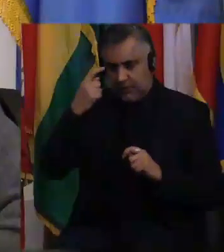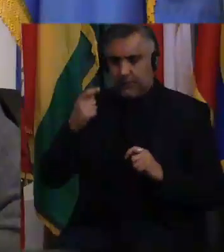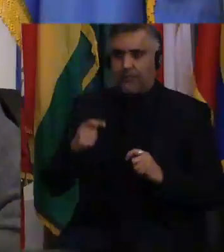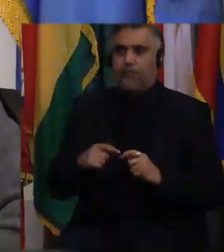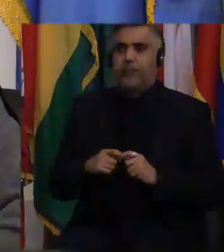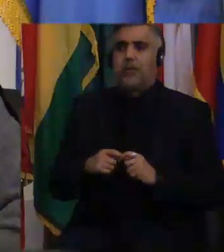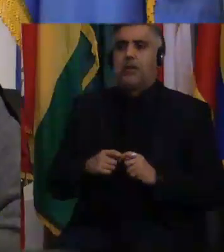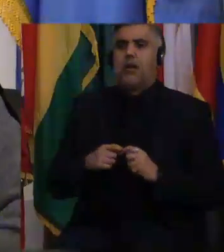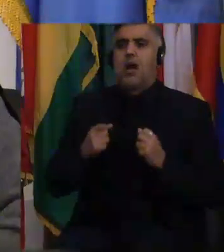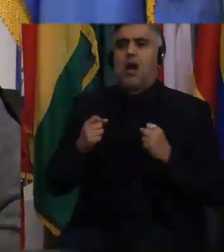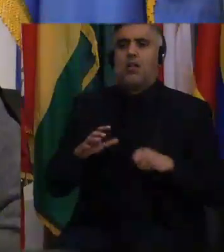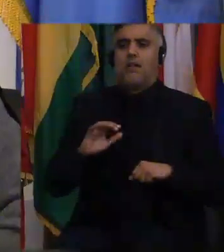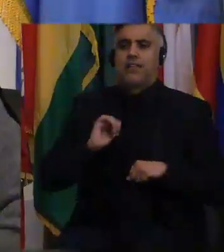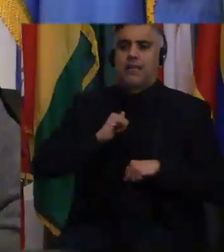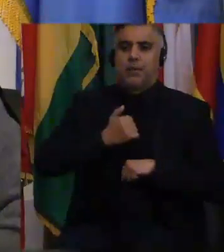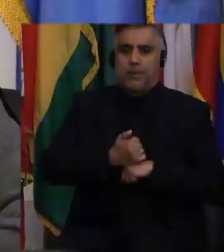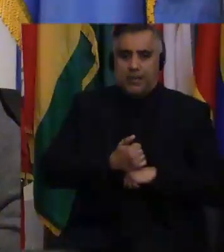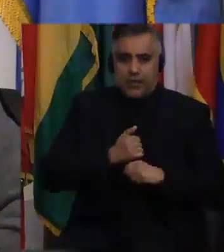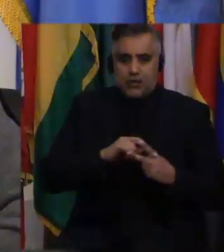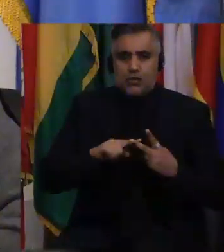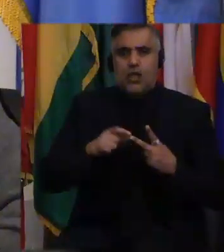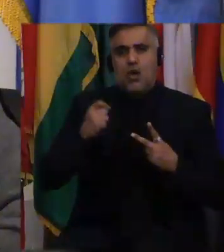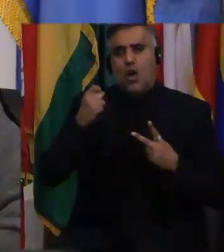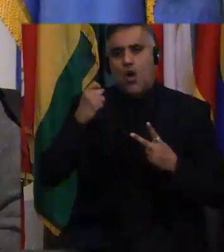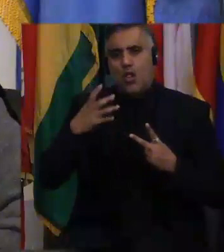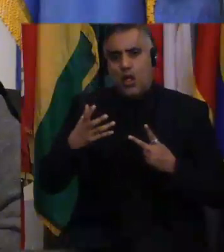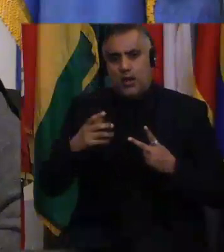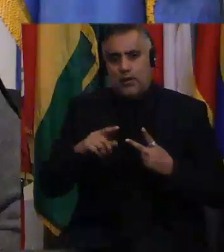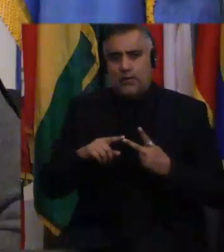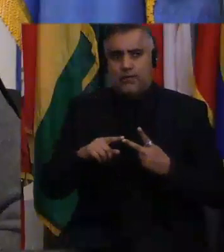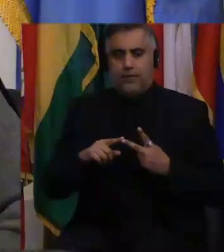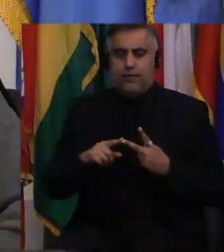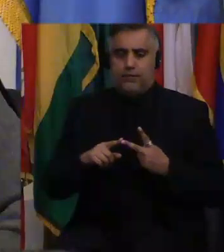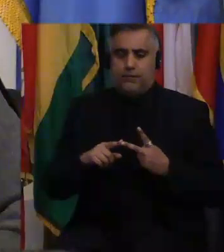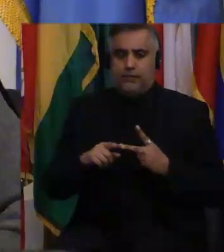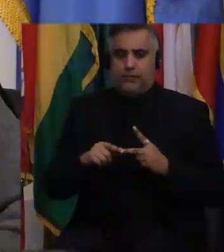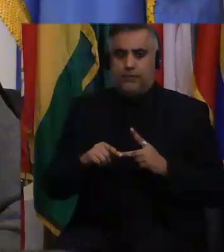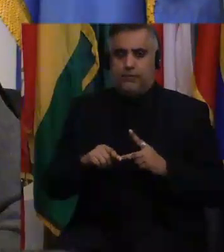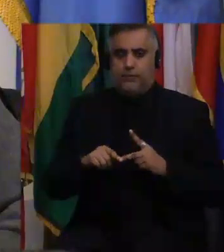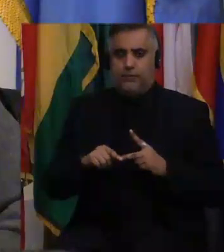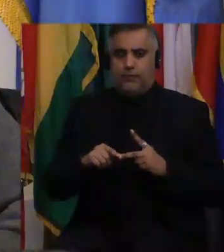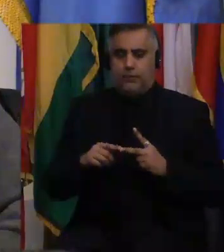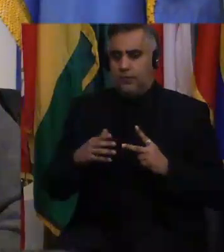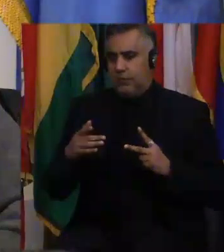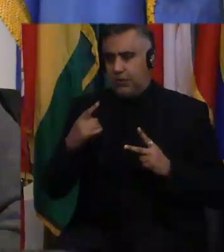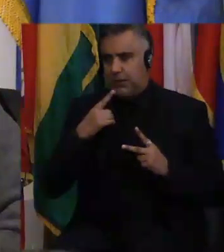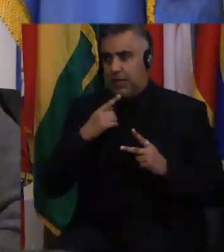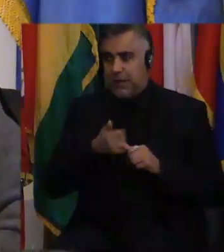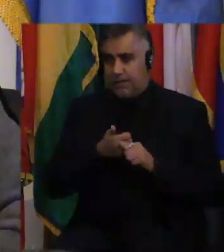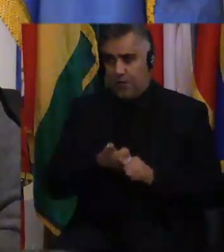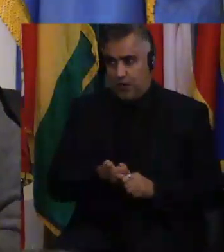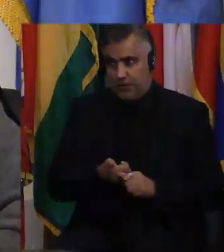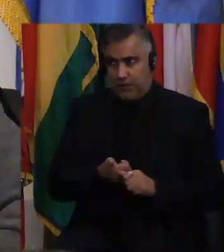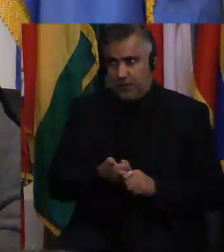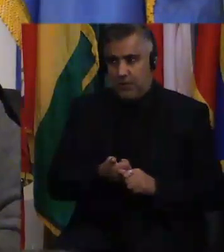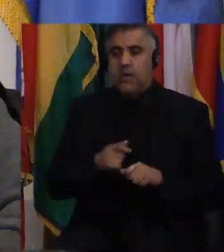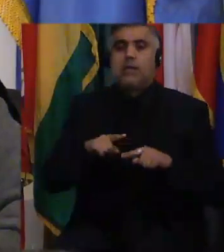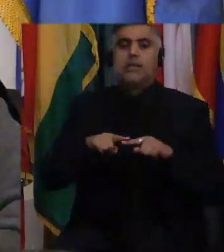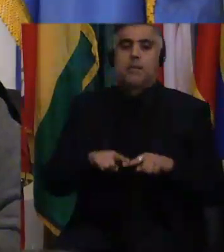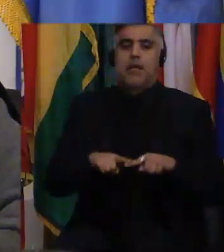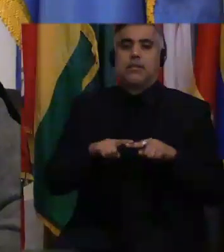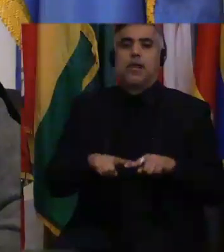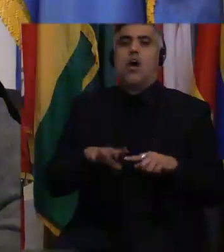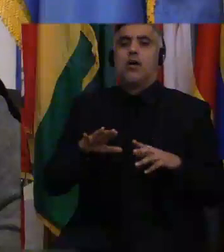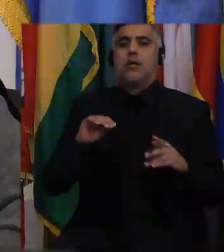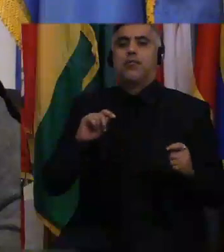of the implementation, a lot of actually the what you've said. Enforcement depends on being